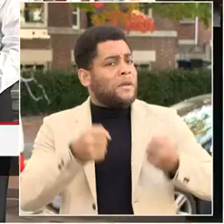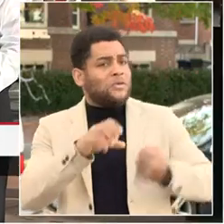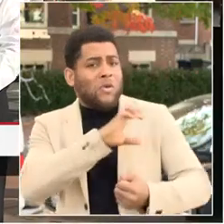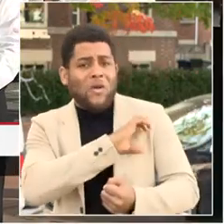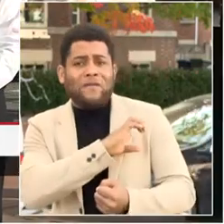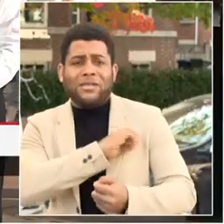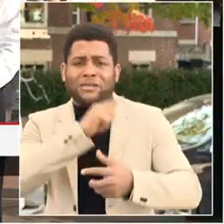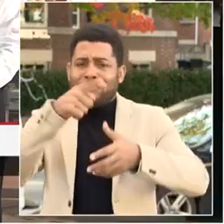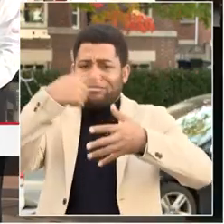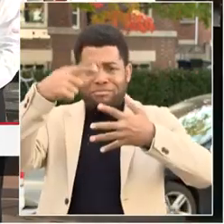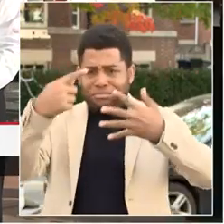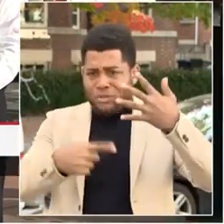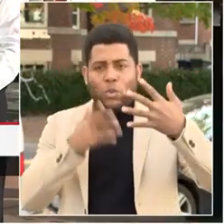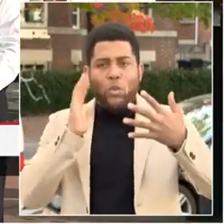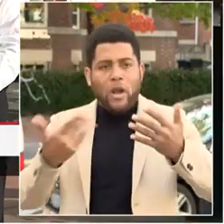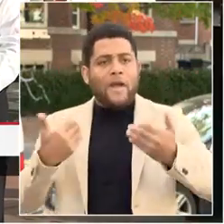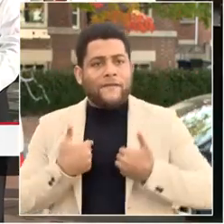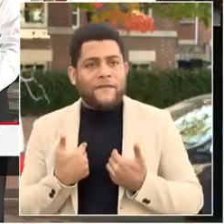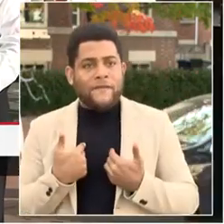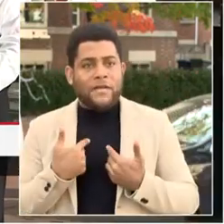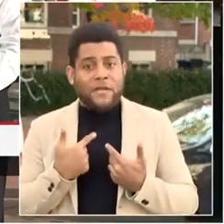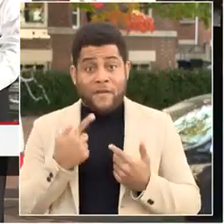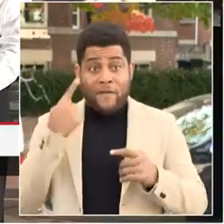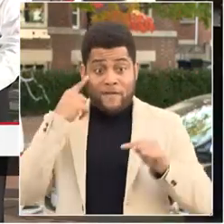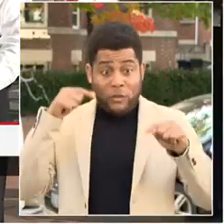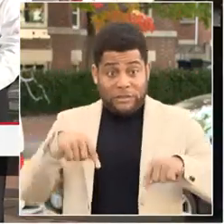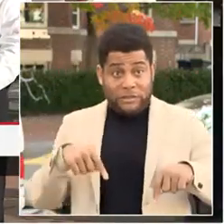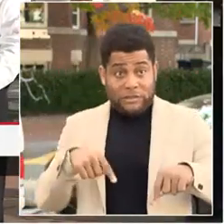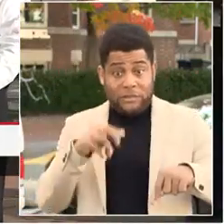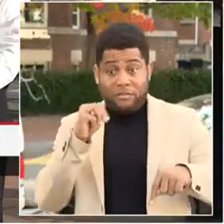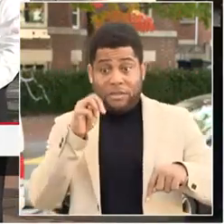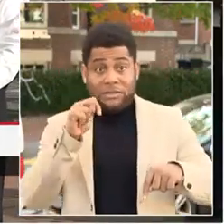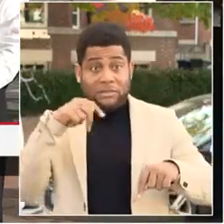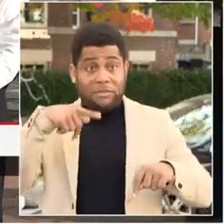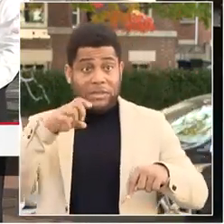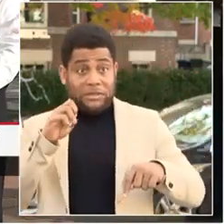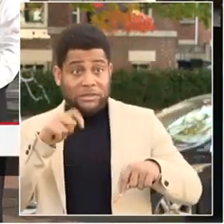just for Mount Pleasant, but every neighborhood in the district. Yes.